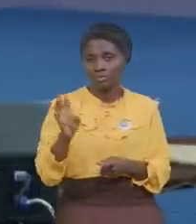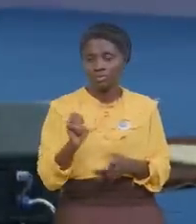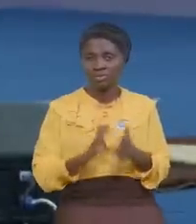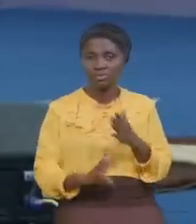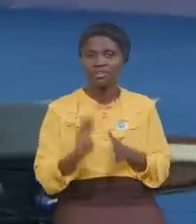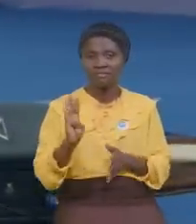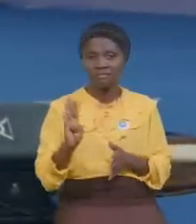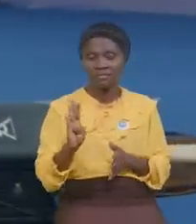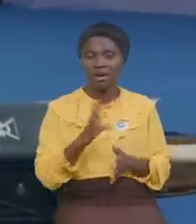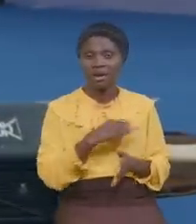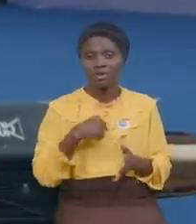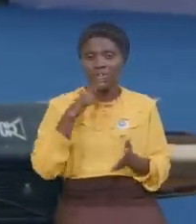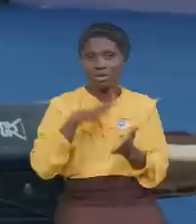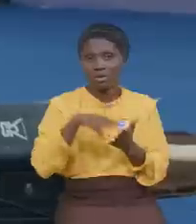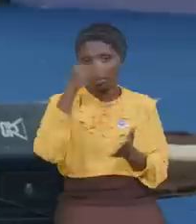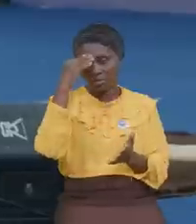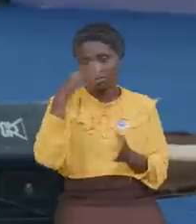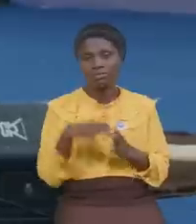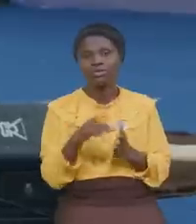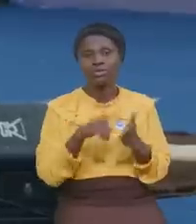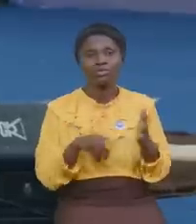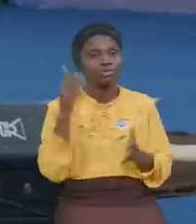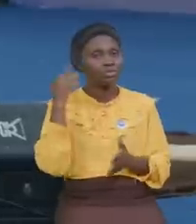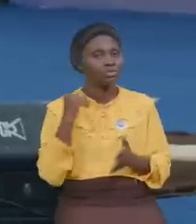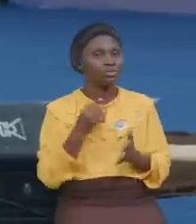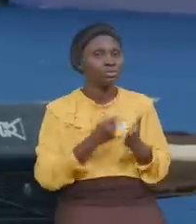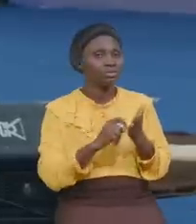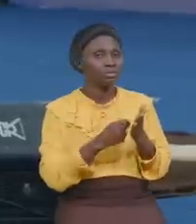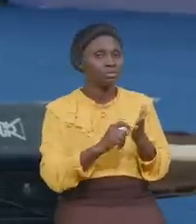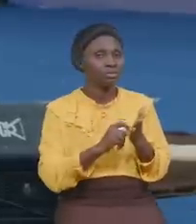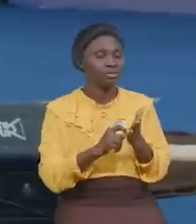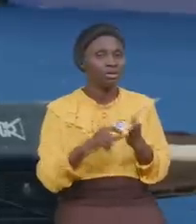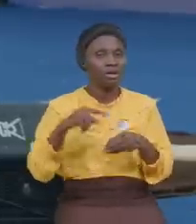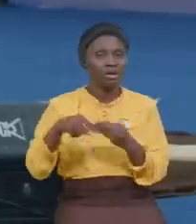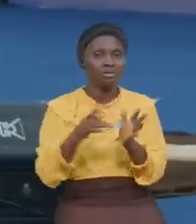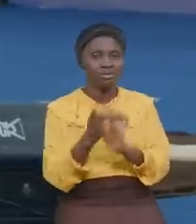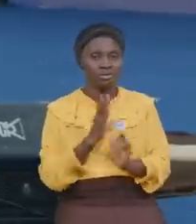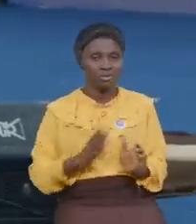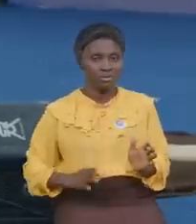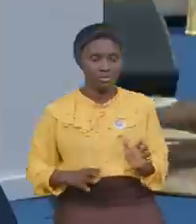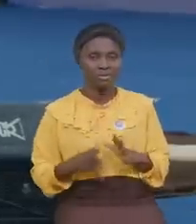And we're looking at what was written concerning the Lord Jesus Christ.